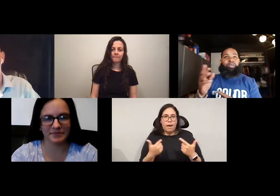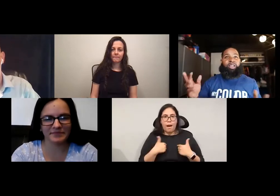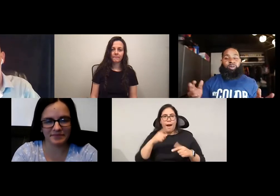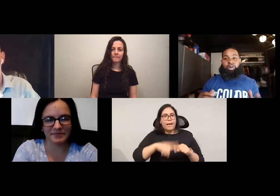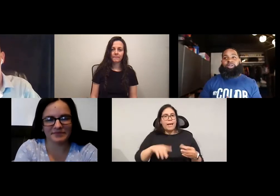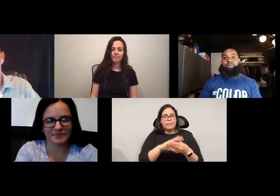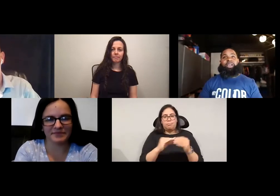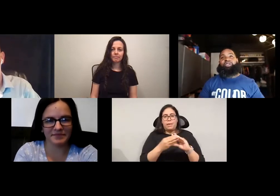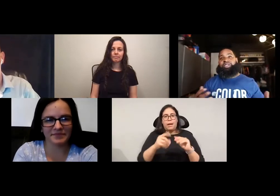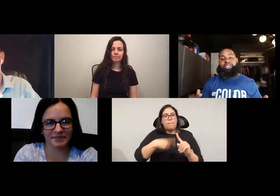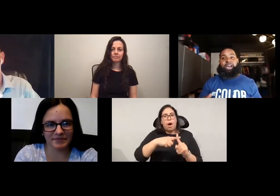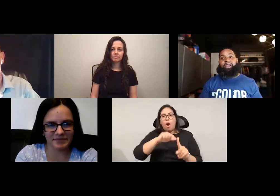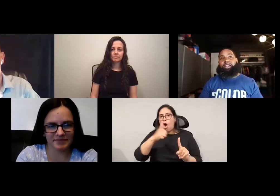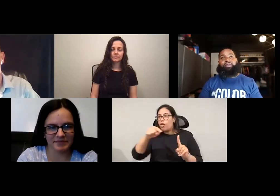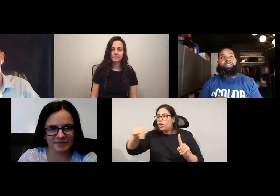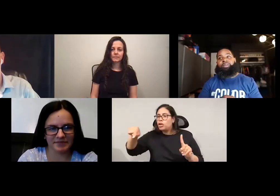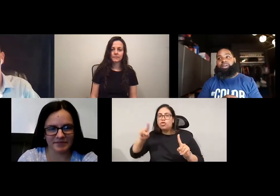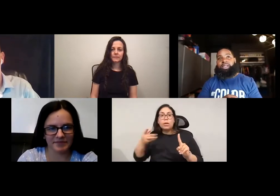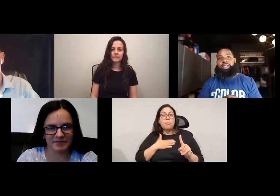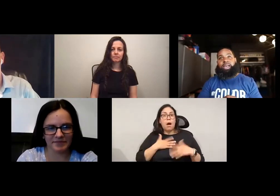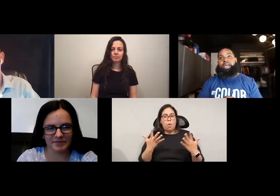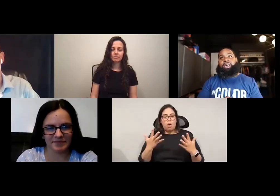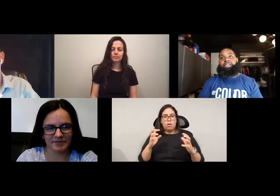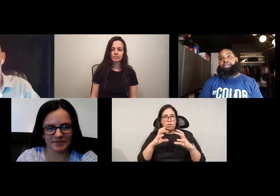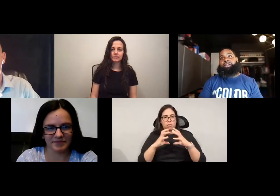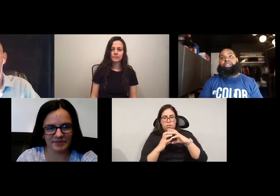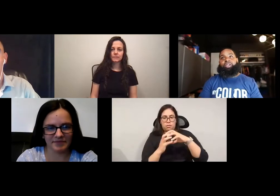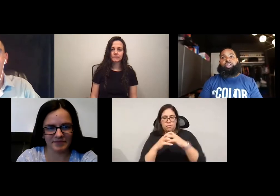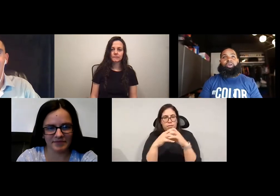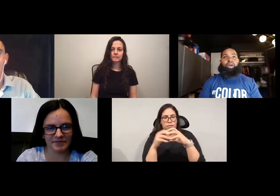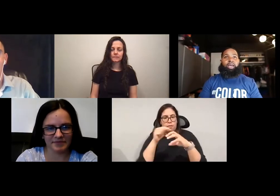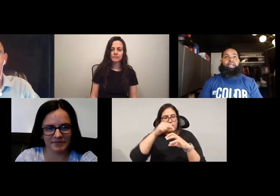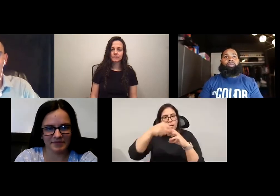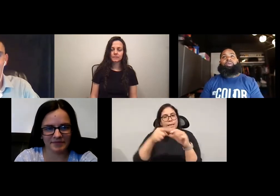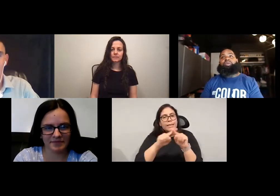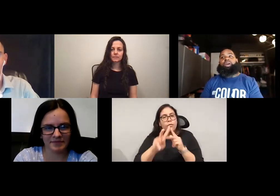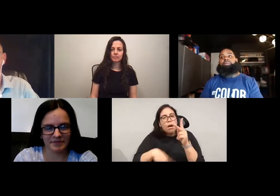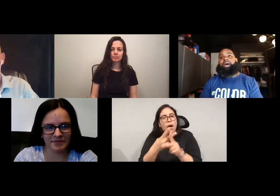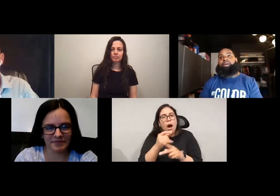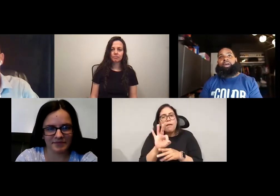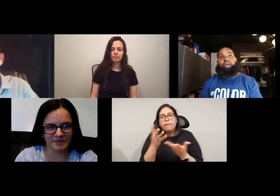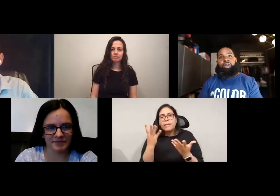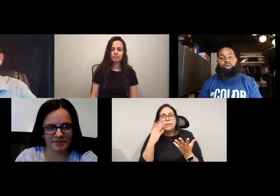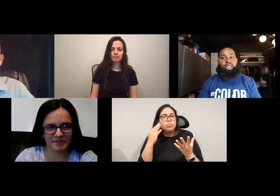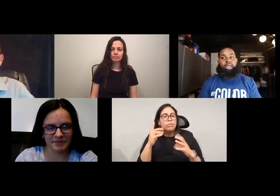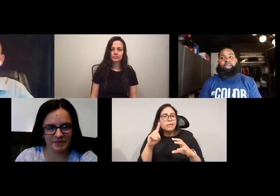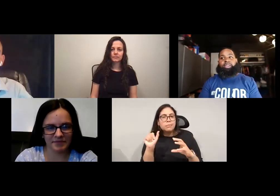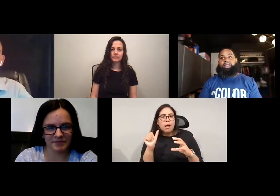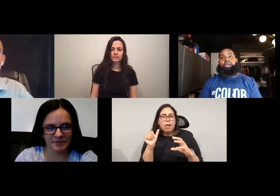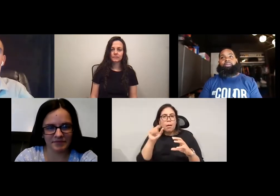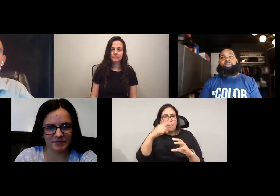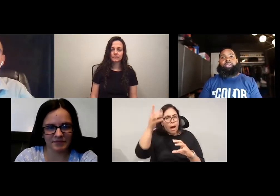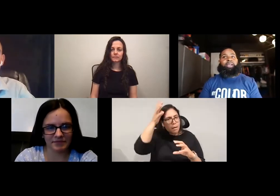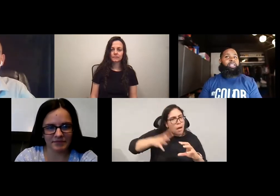experiences anywhere else, but the intersectionality of disabilities is serious, and when you think about those